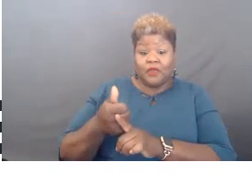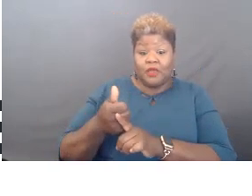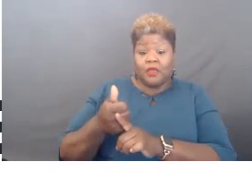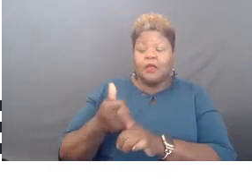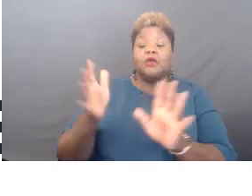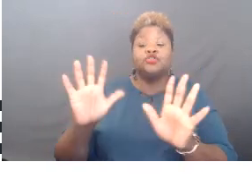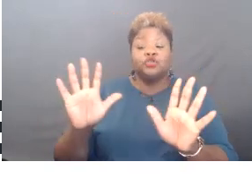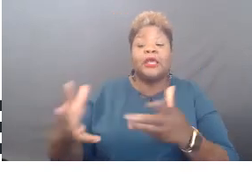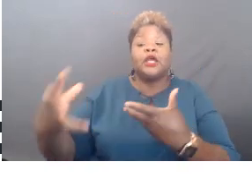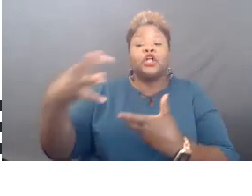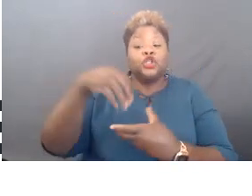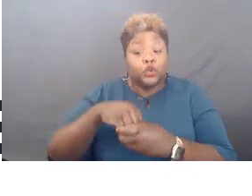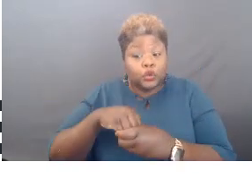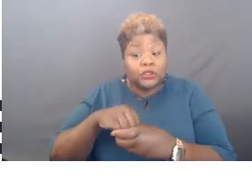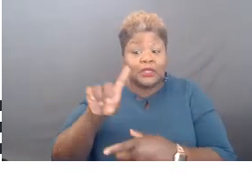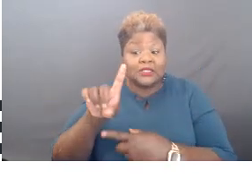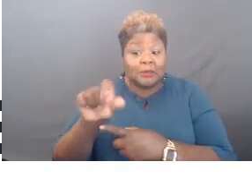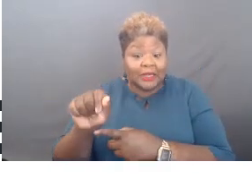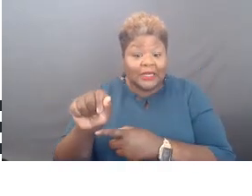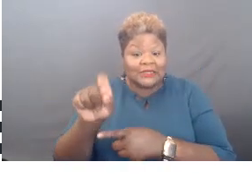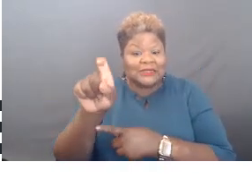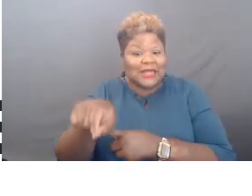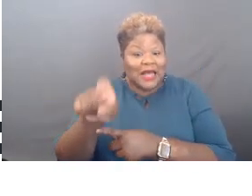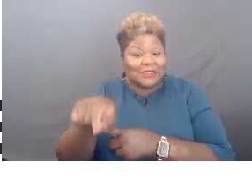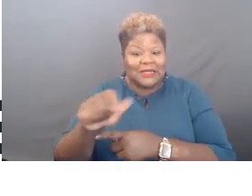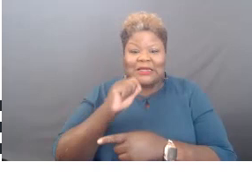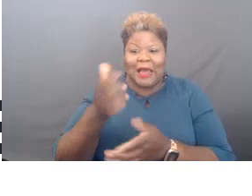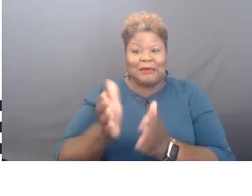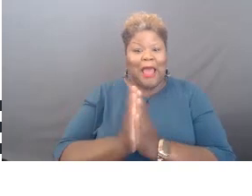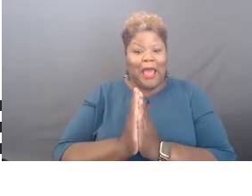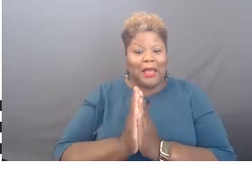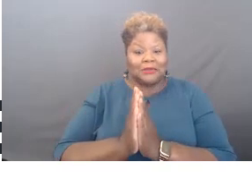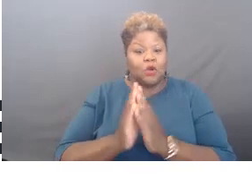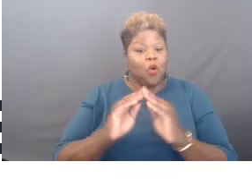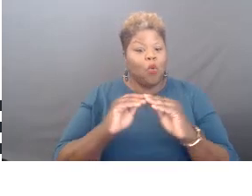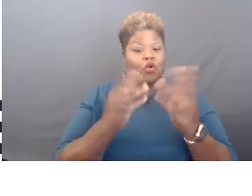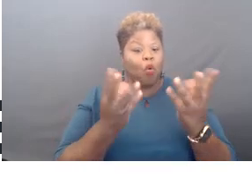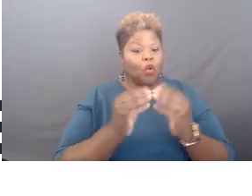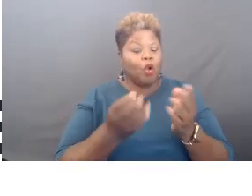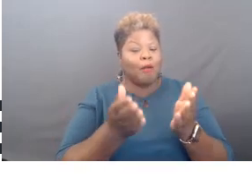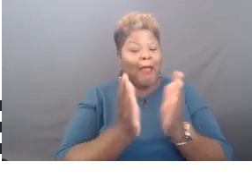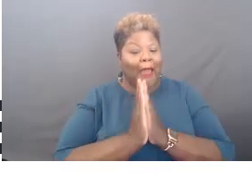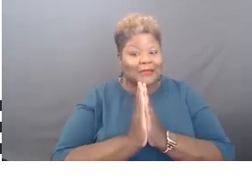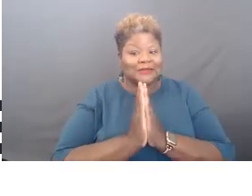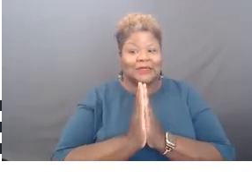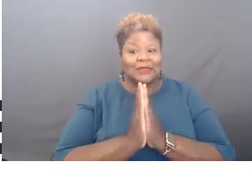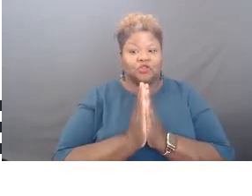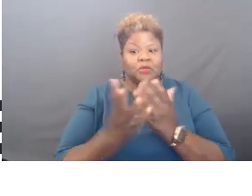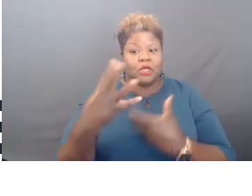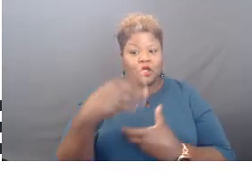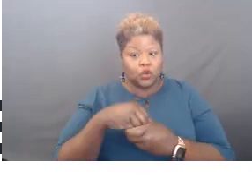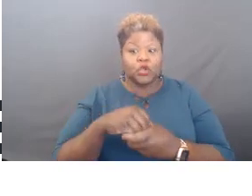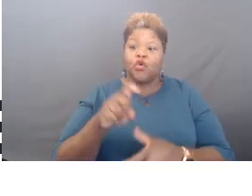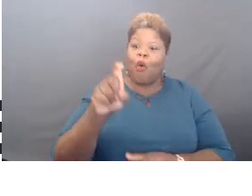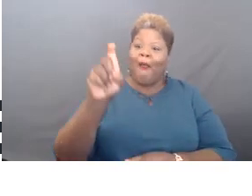inclusion of the disability community is a necessity and not an ask. We are no longer asking to be included. You have